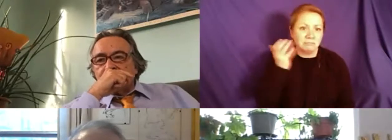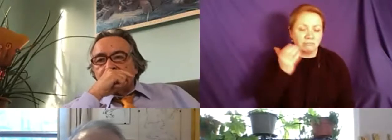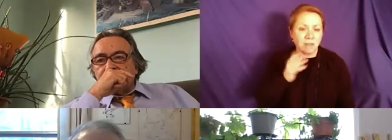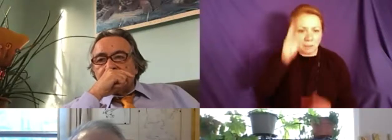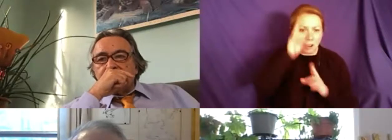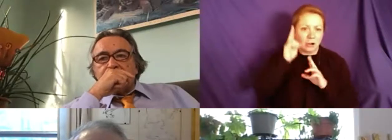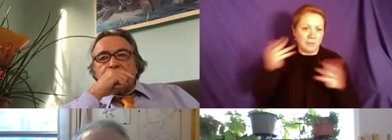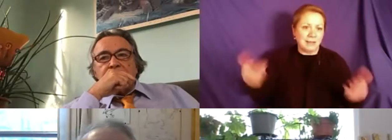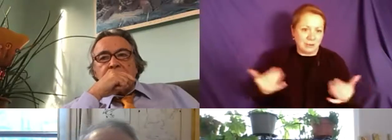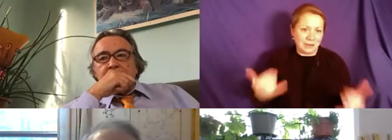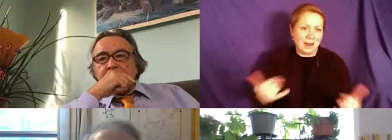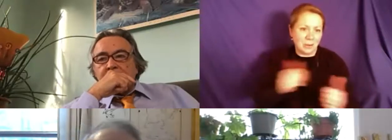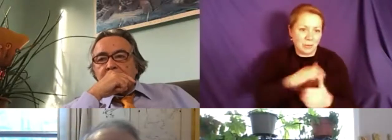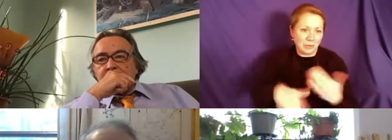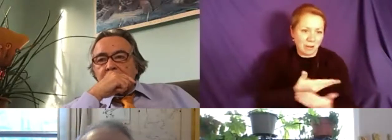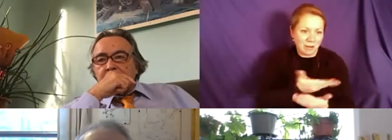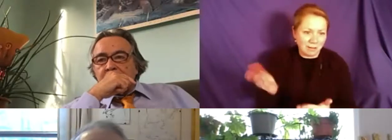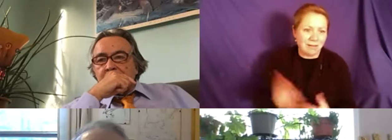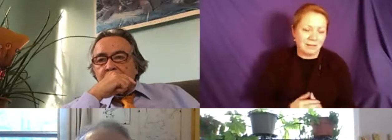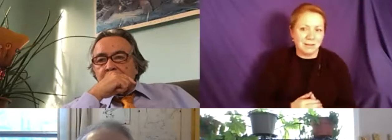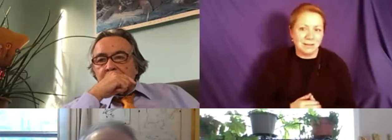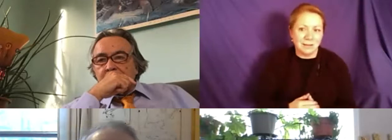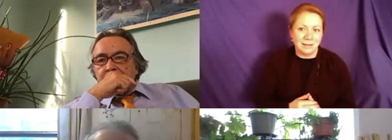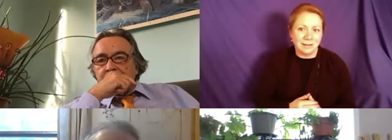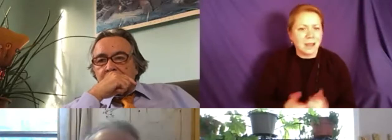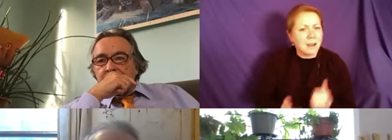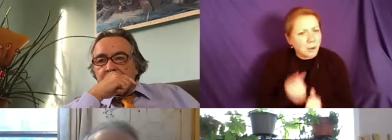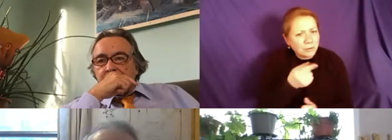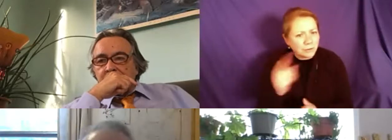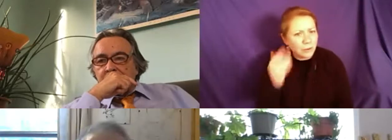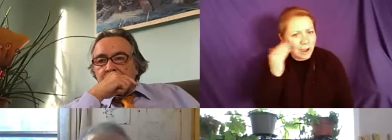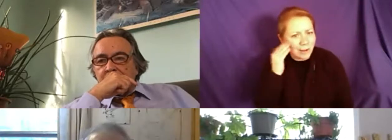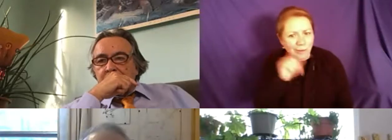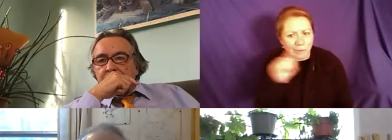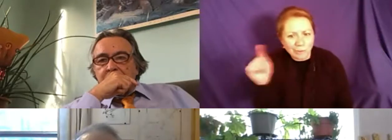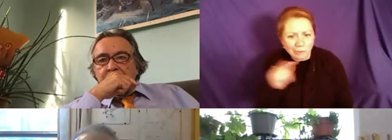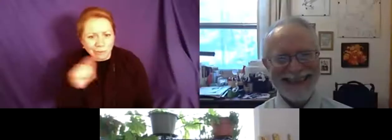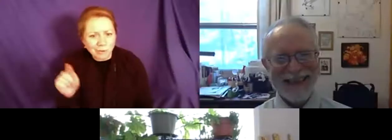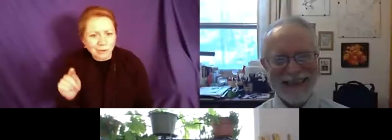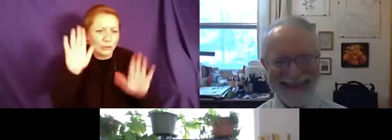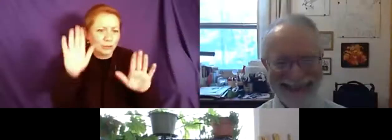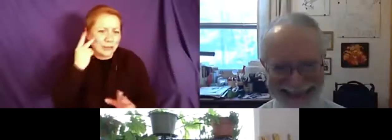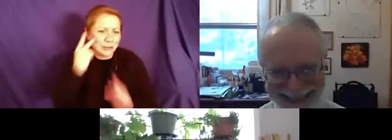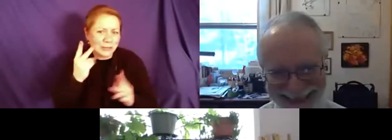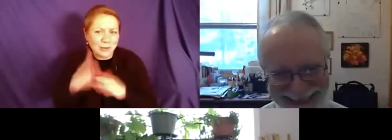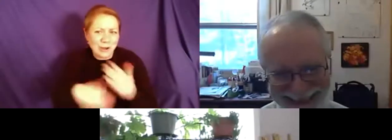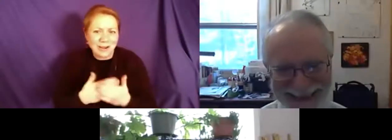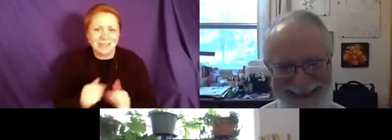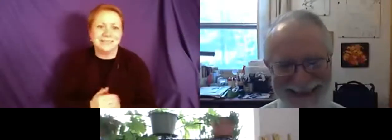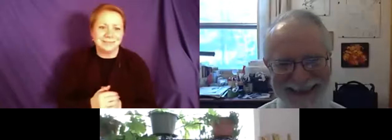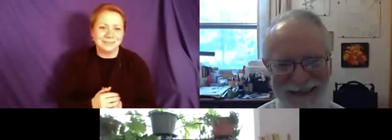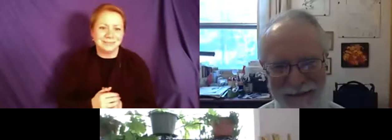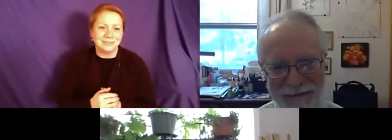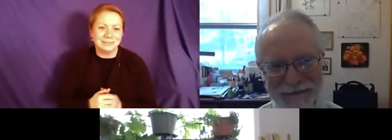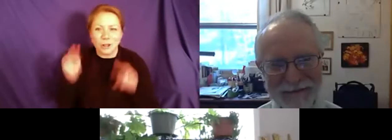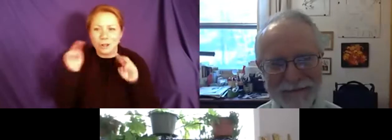be here with you all. And most of you I know. So it's great to see you and